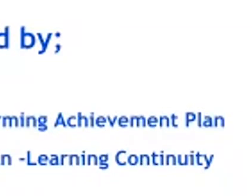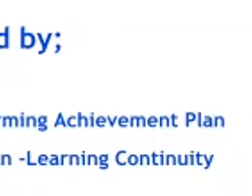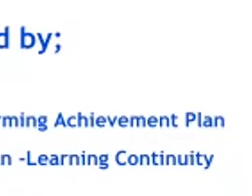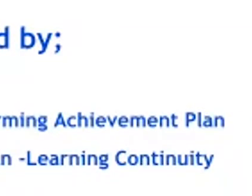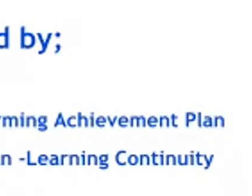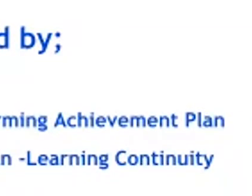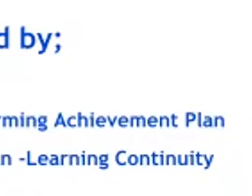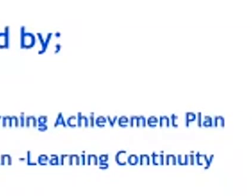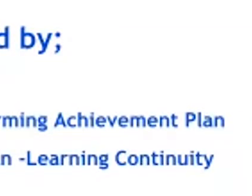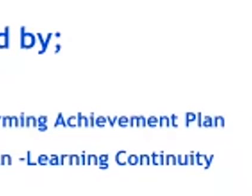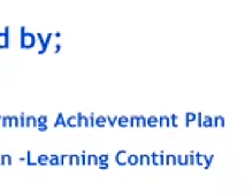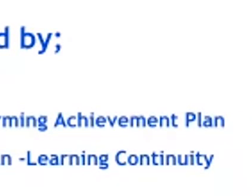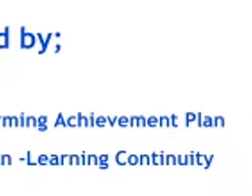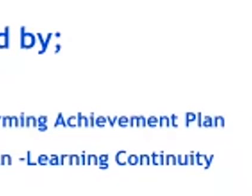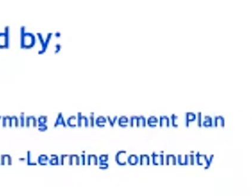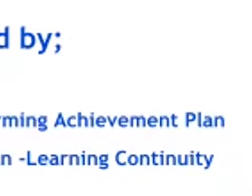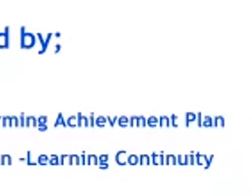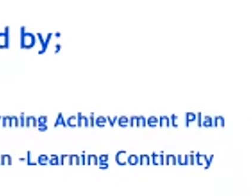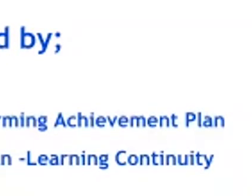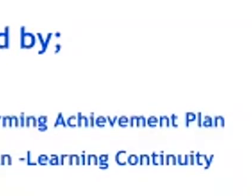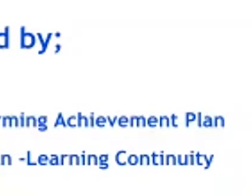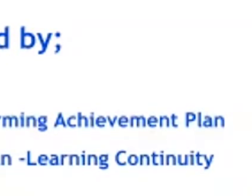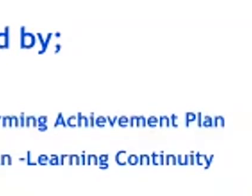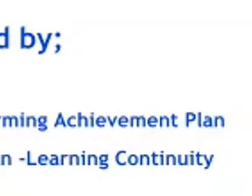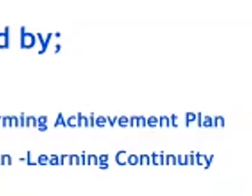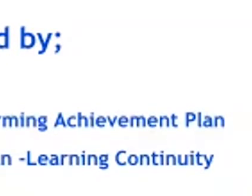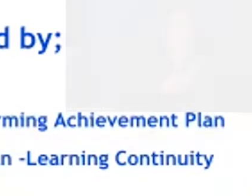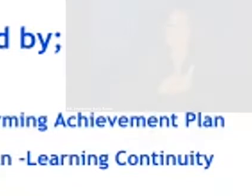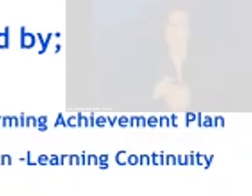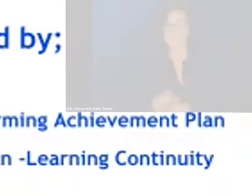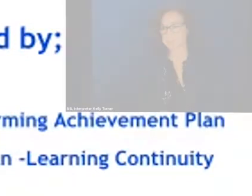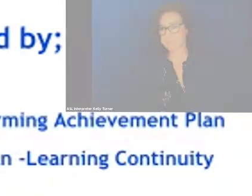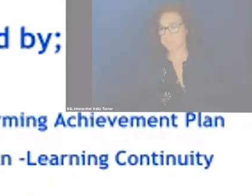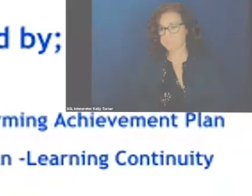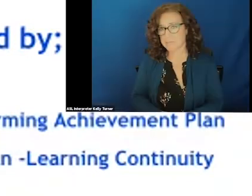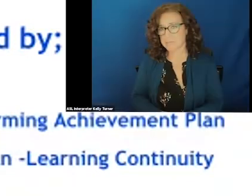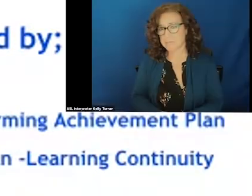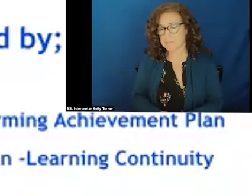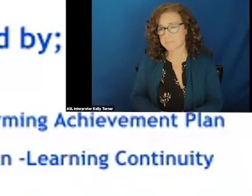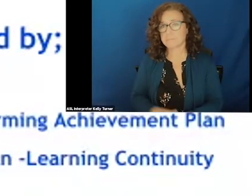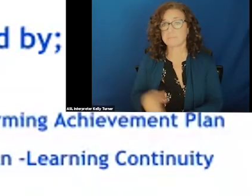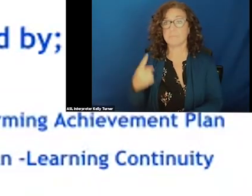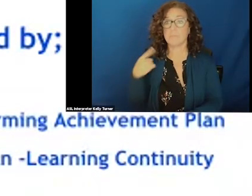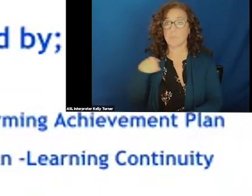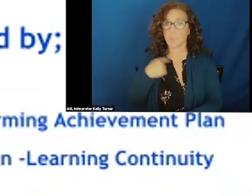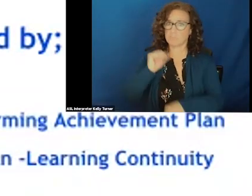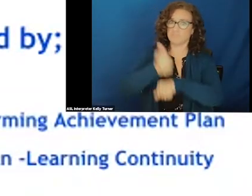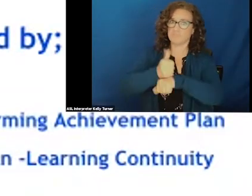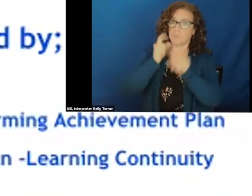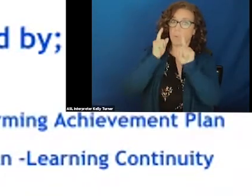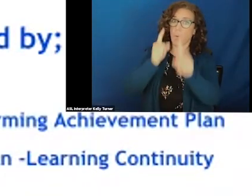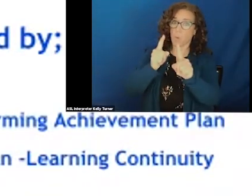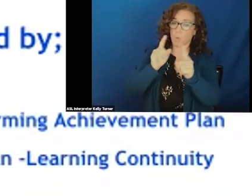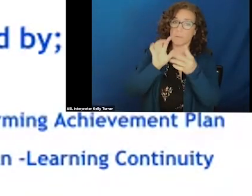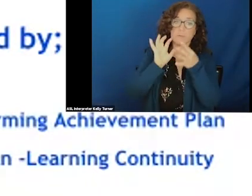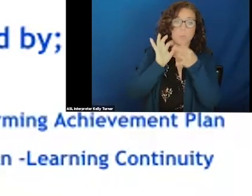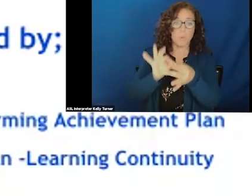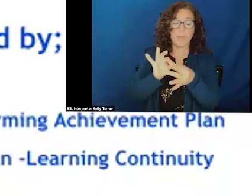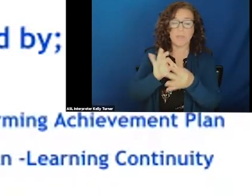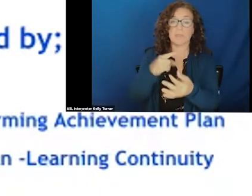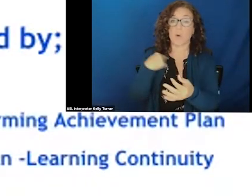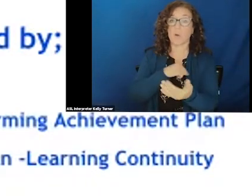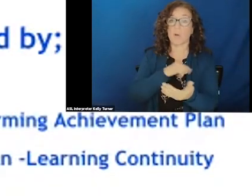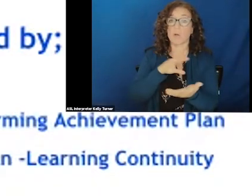will have some goals around the student-centered work that we need to do. These goals are not